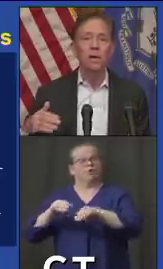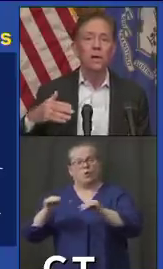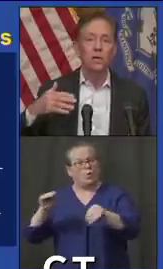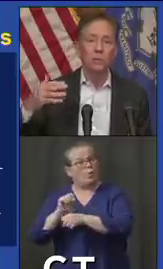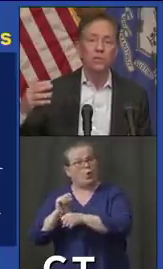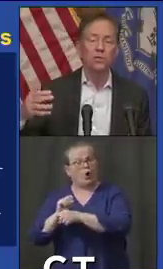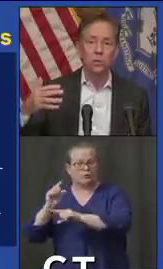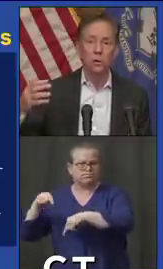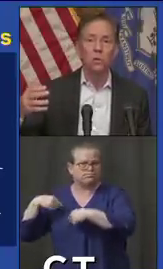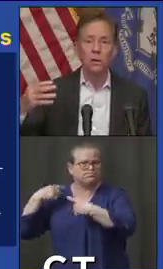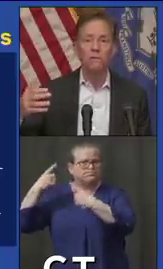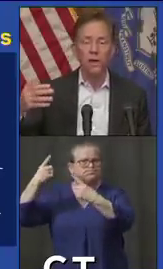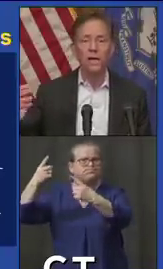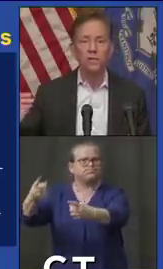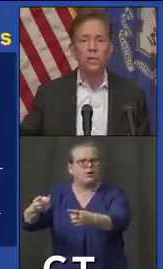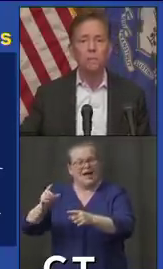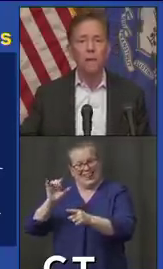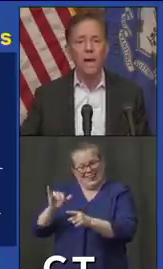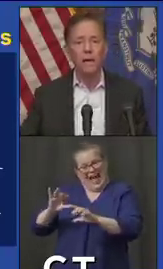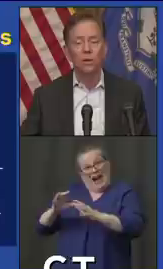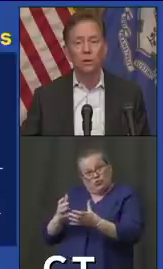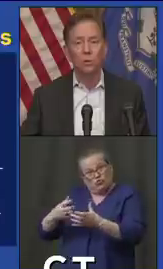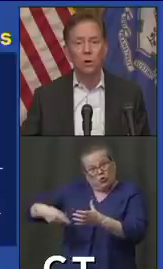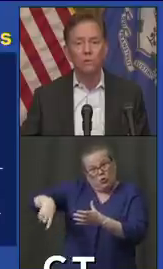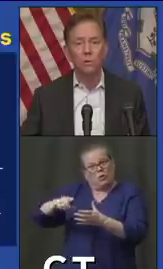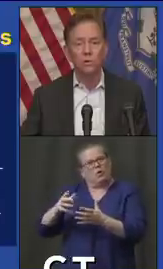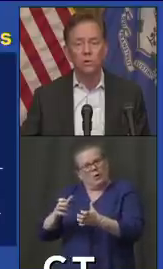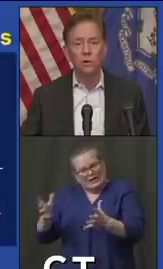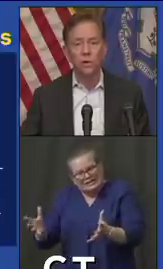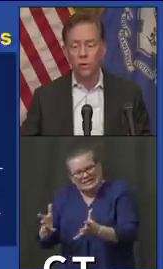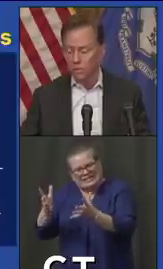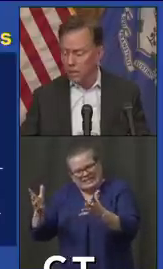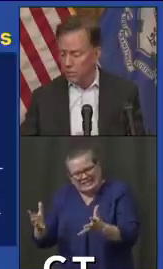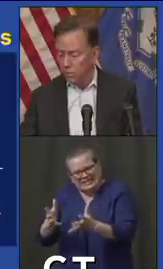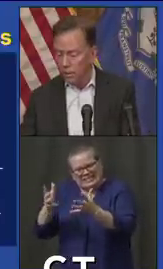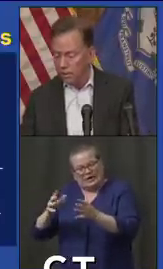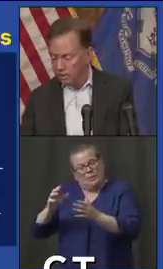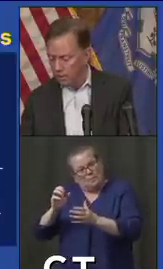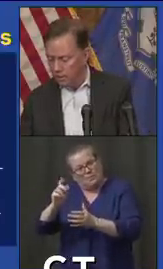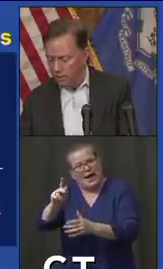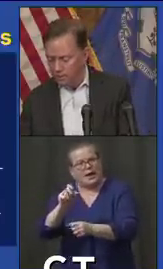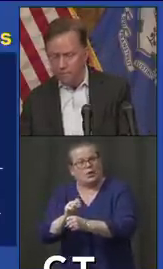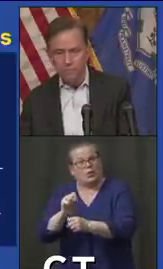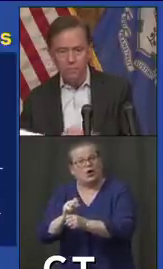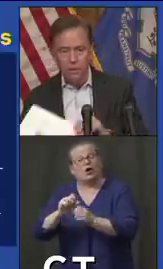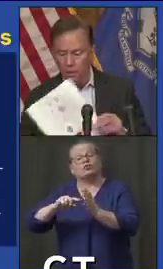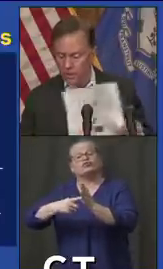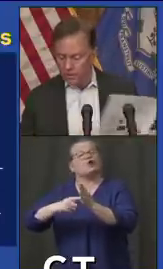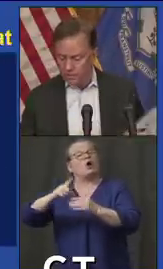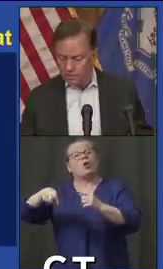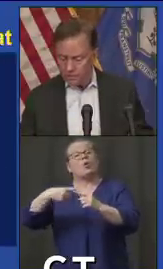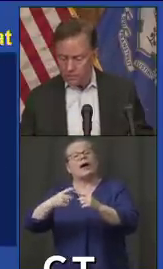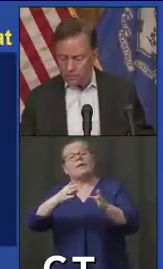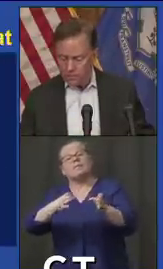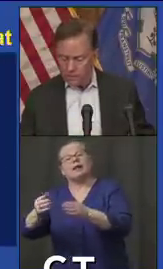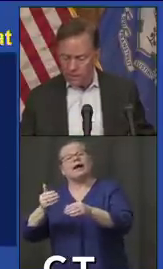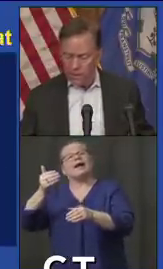today, as we slowly phase them back into the workforce starting on May 20th.